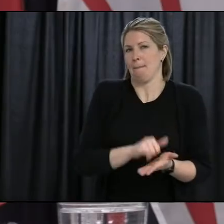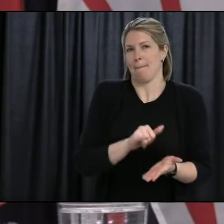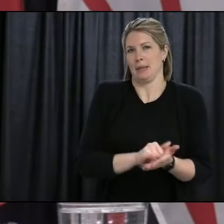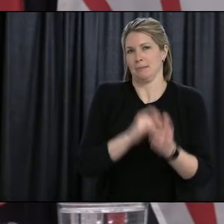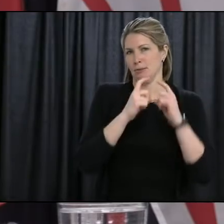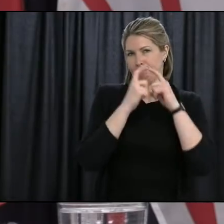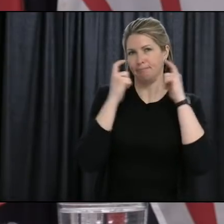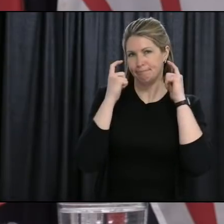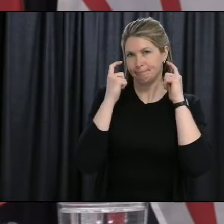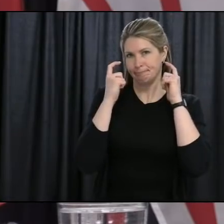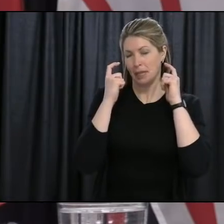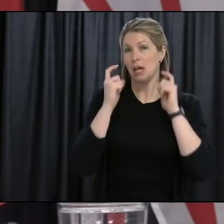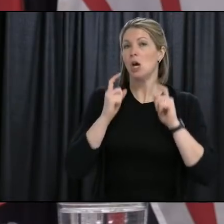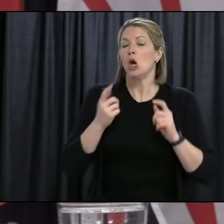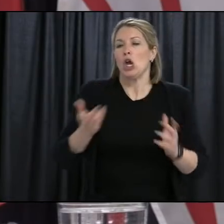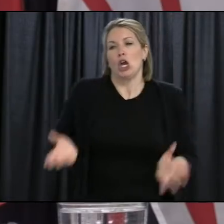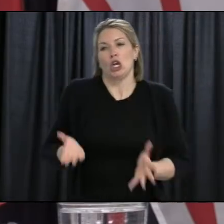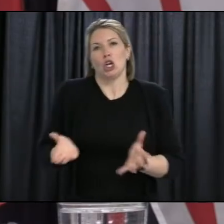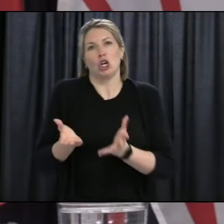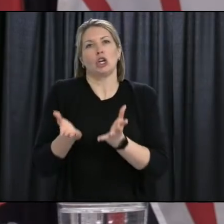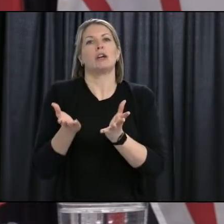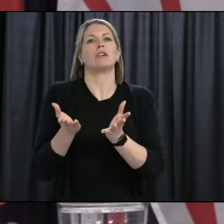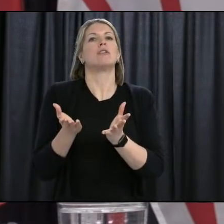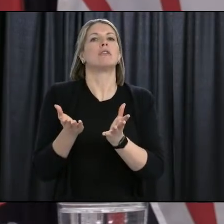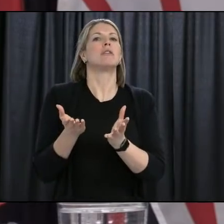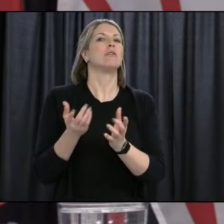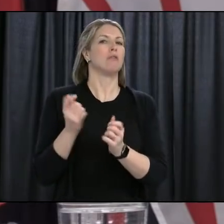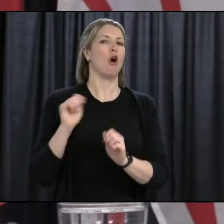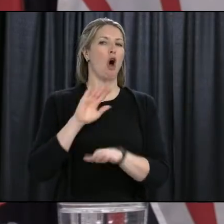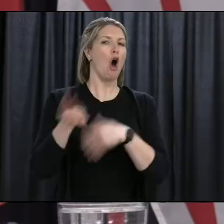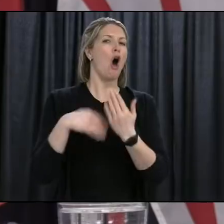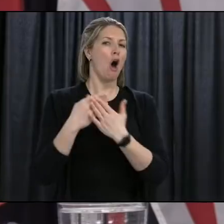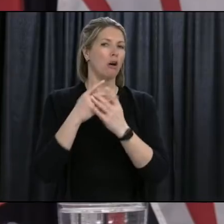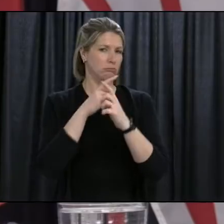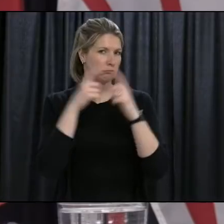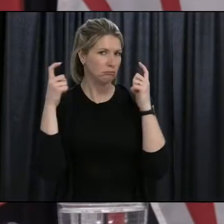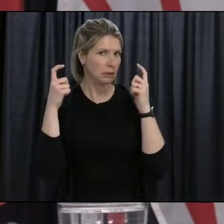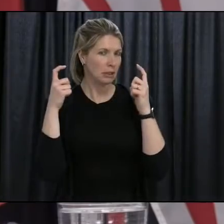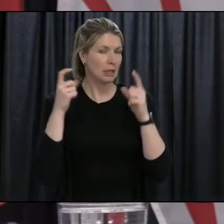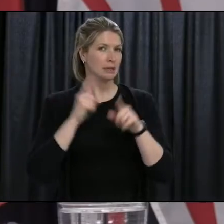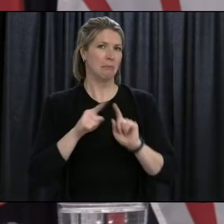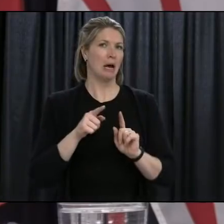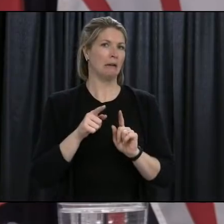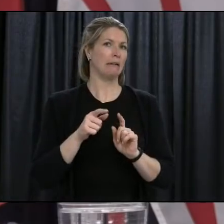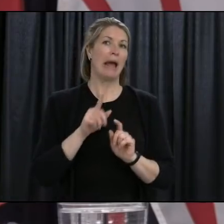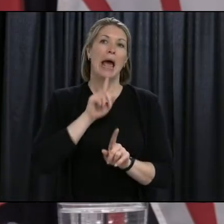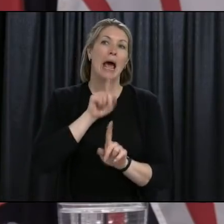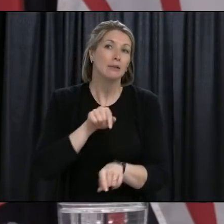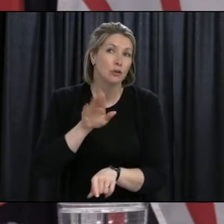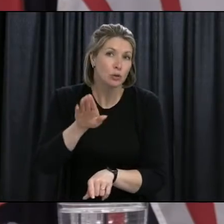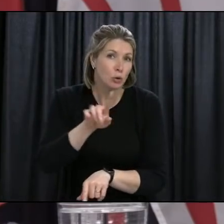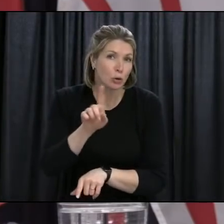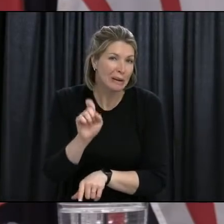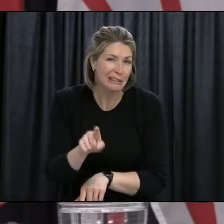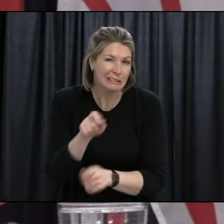mask. But we can't speak to individual businesses and how they approach their clientele.